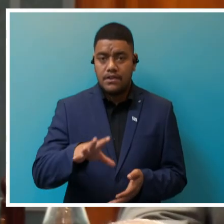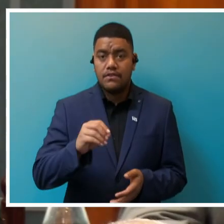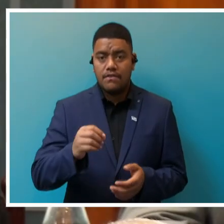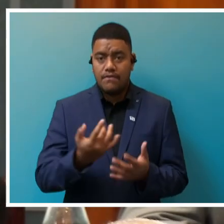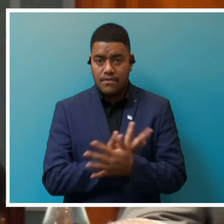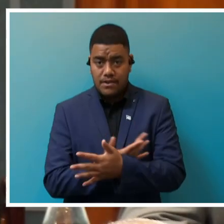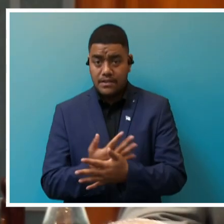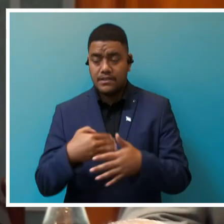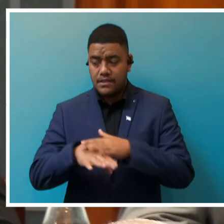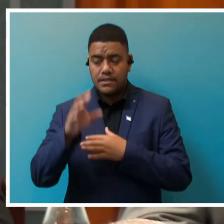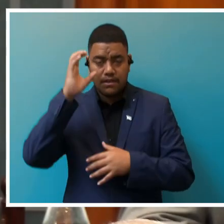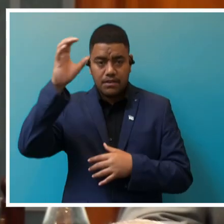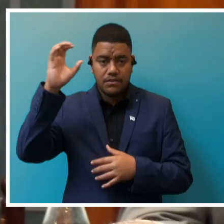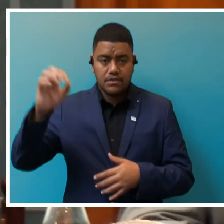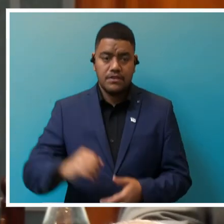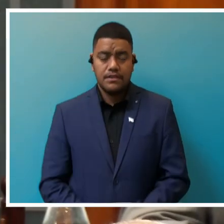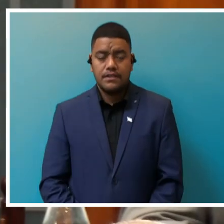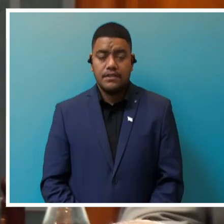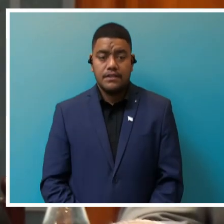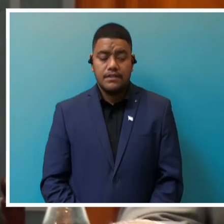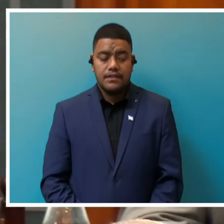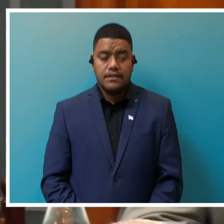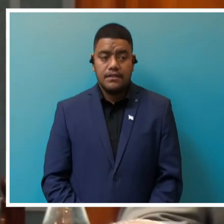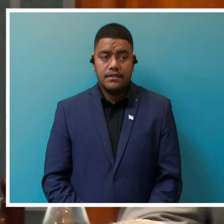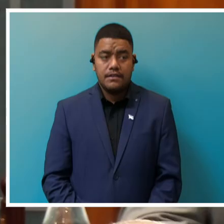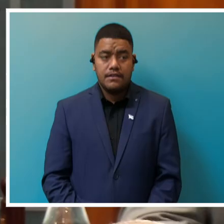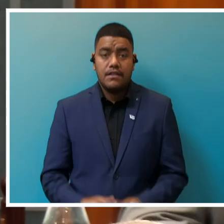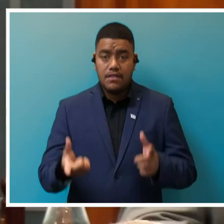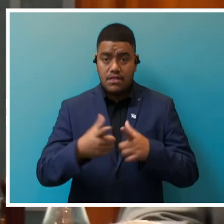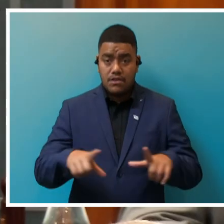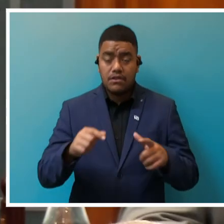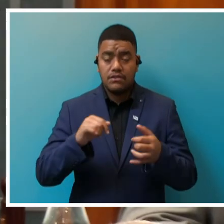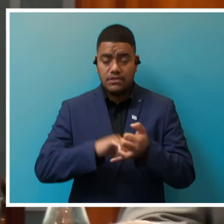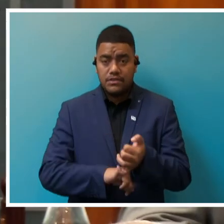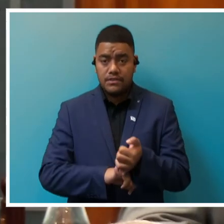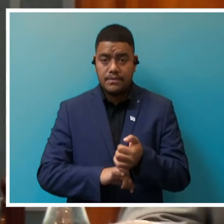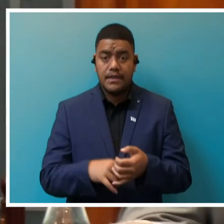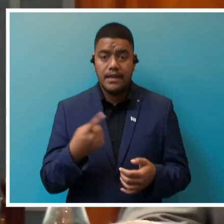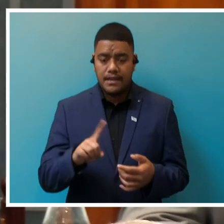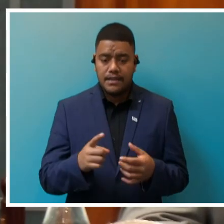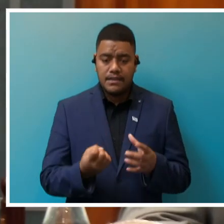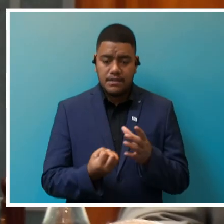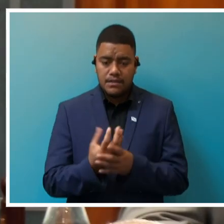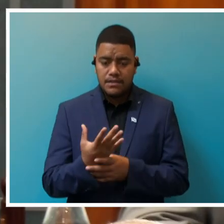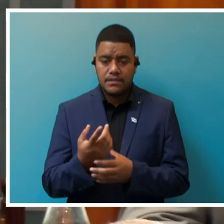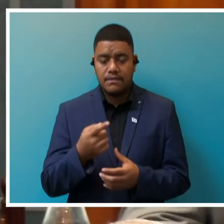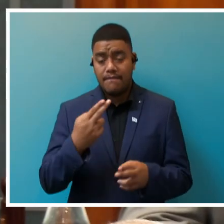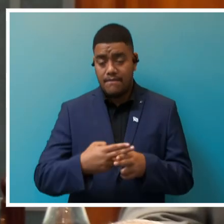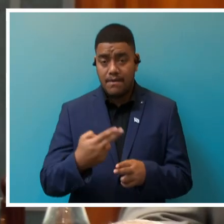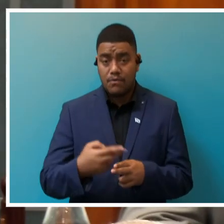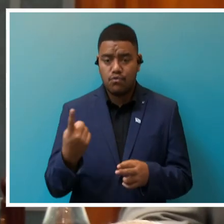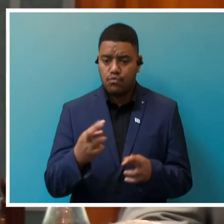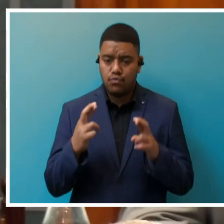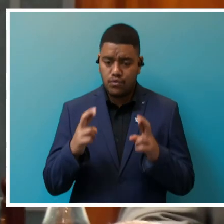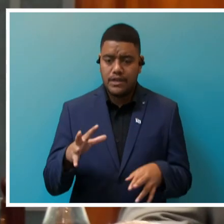country. The sustained growth of the local sheep industry and the increasing number of farmers who wishes to